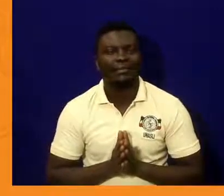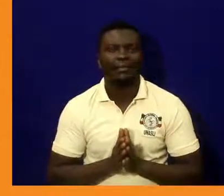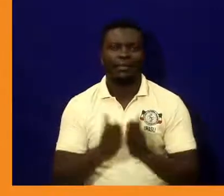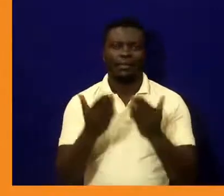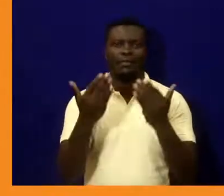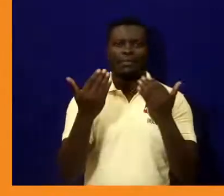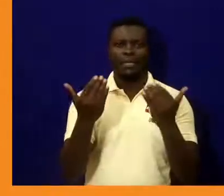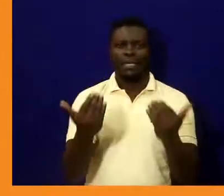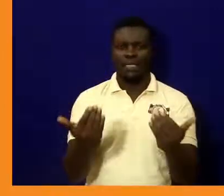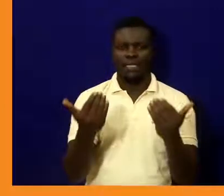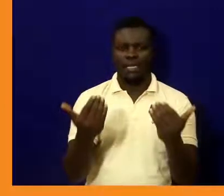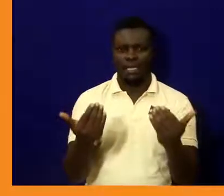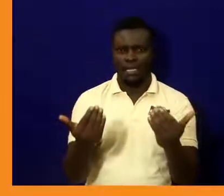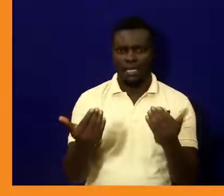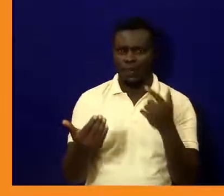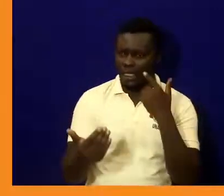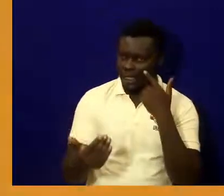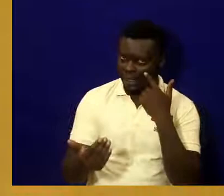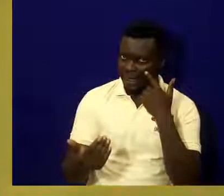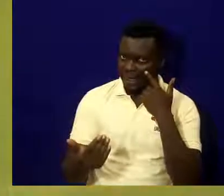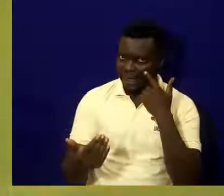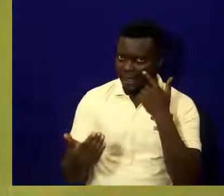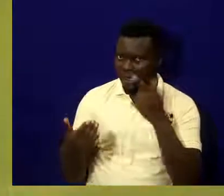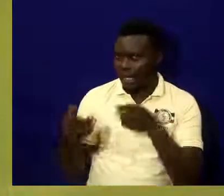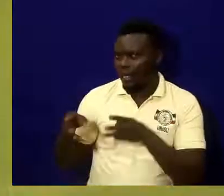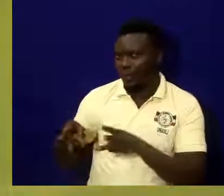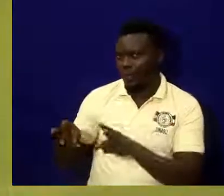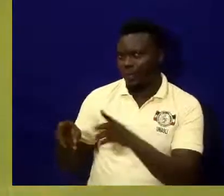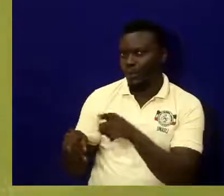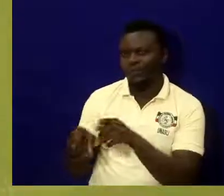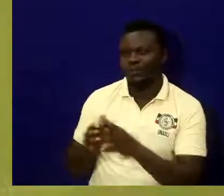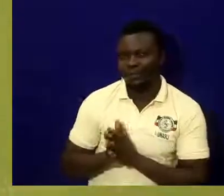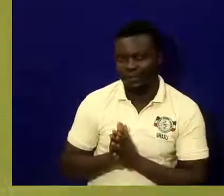Let us look at it this way.